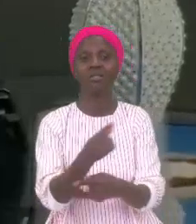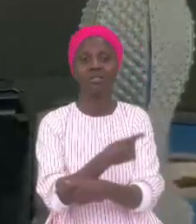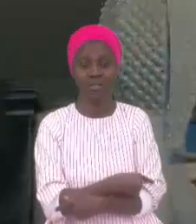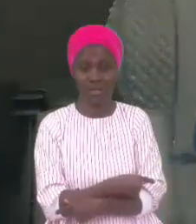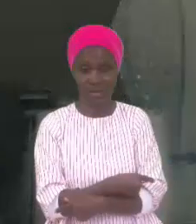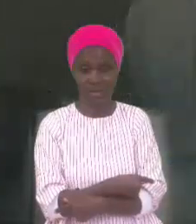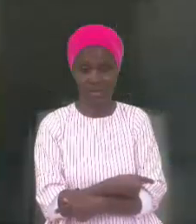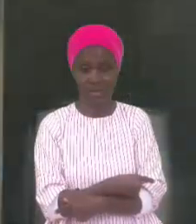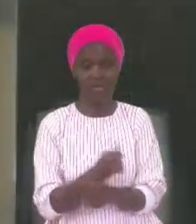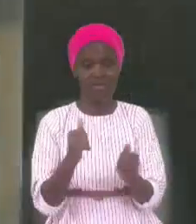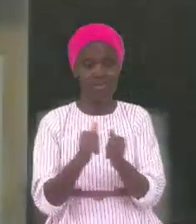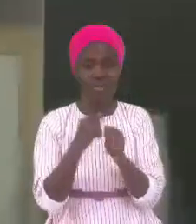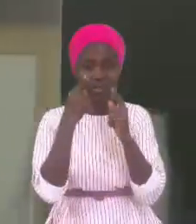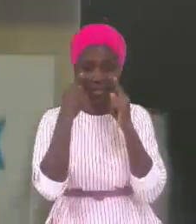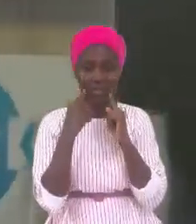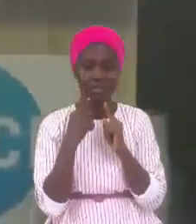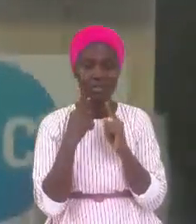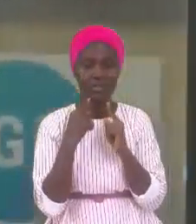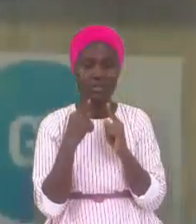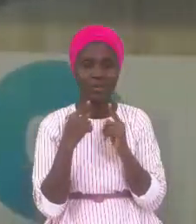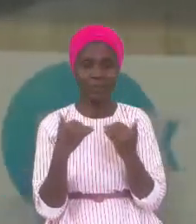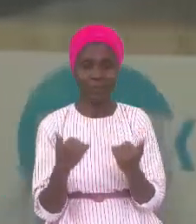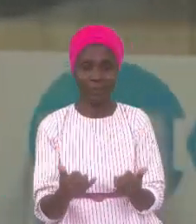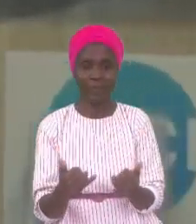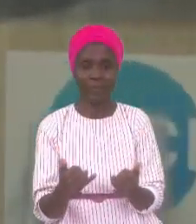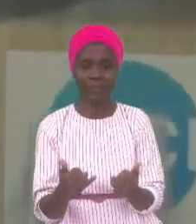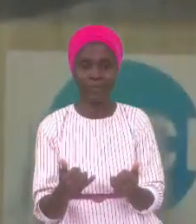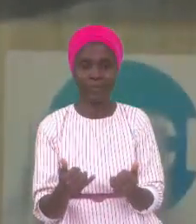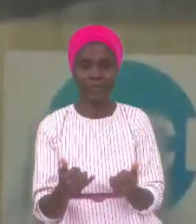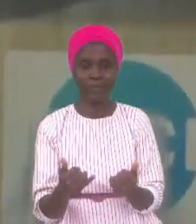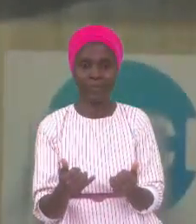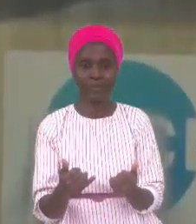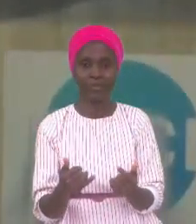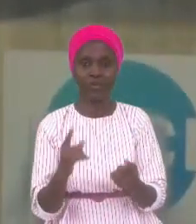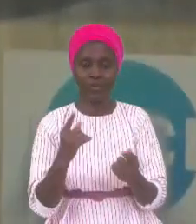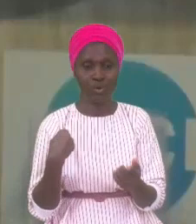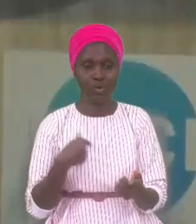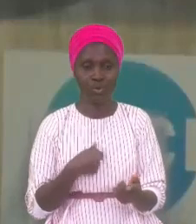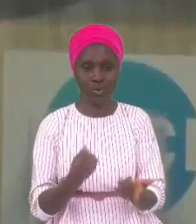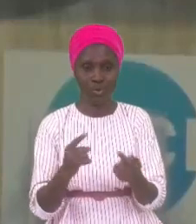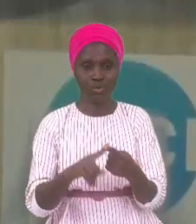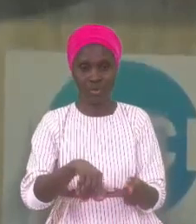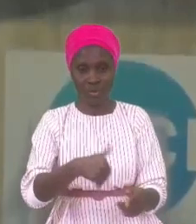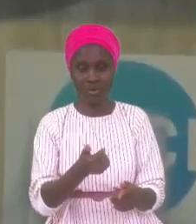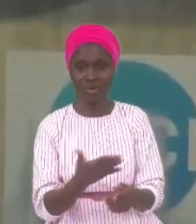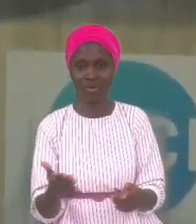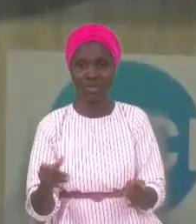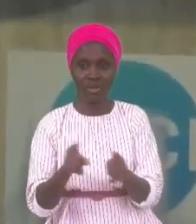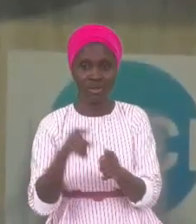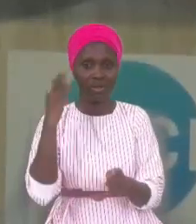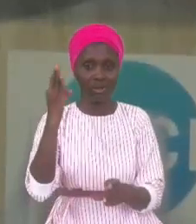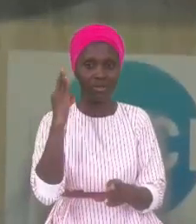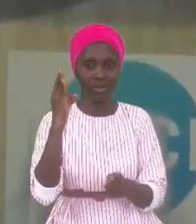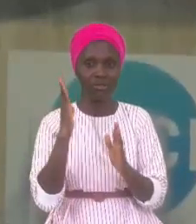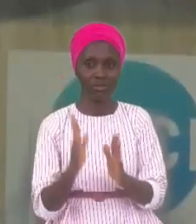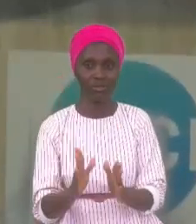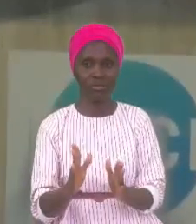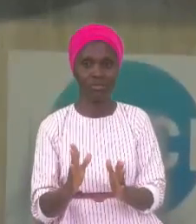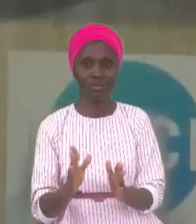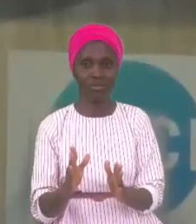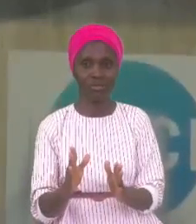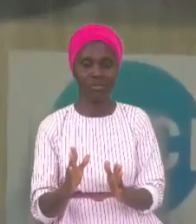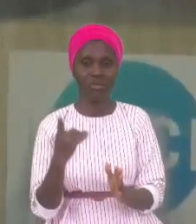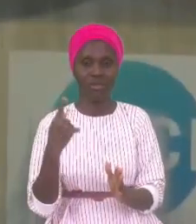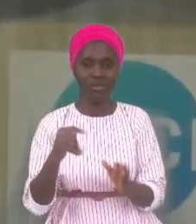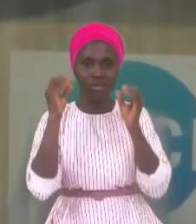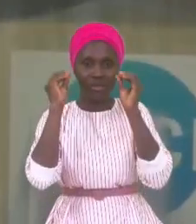And now we come to another thing that we're to do as ministers. It's the teachers of all the counsel